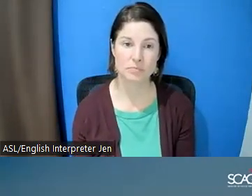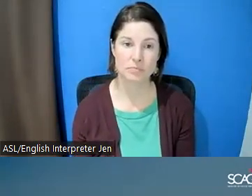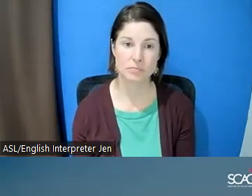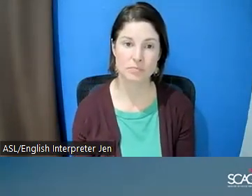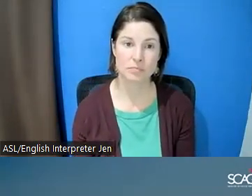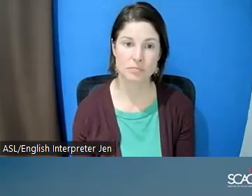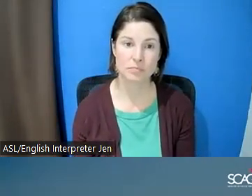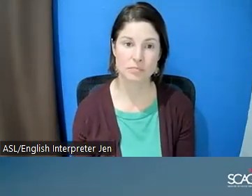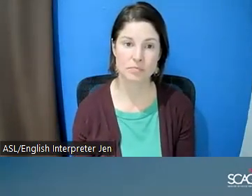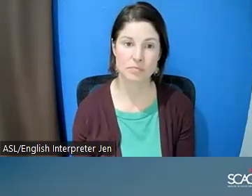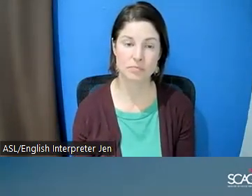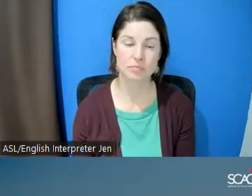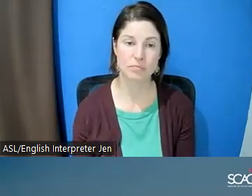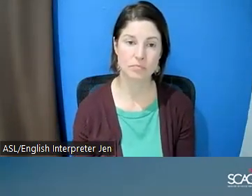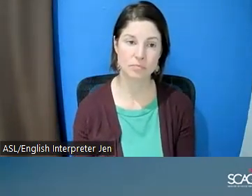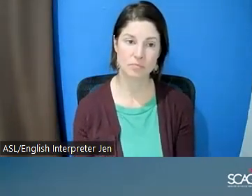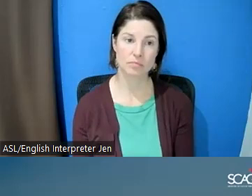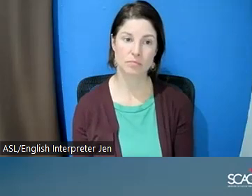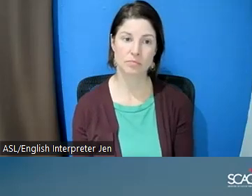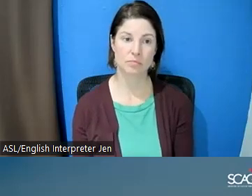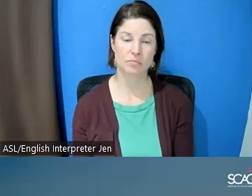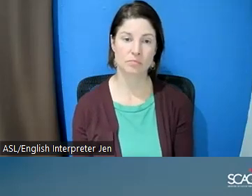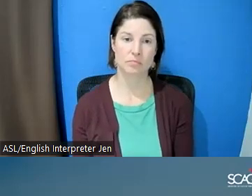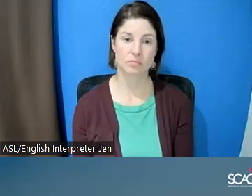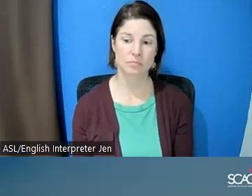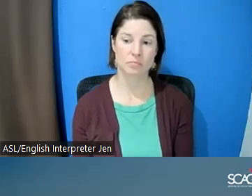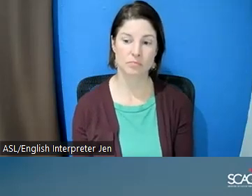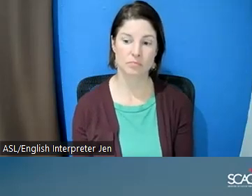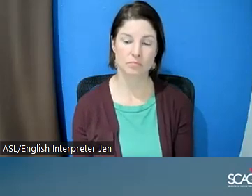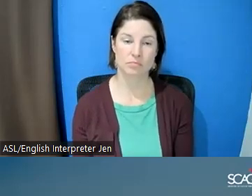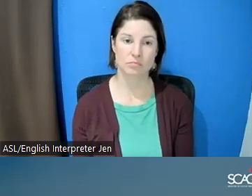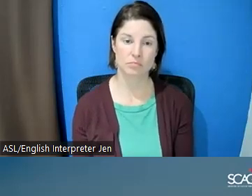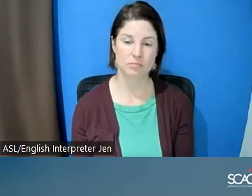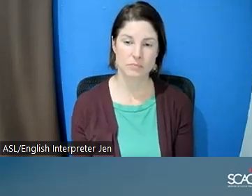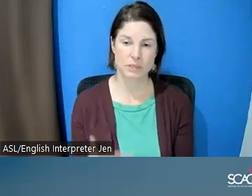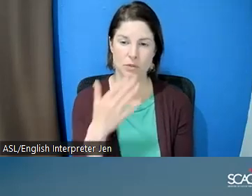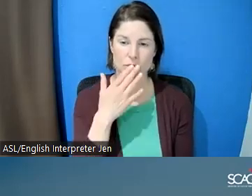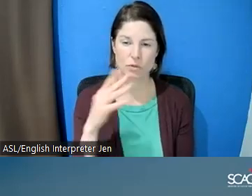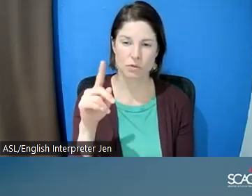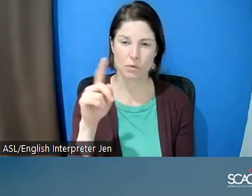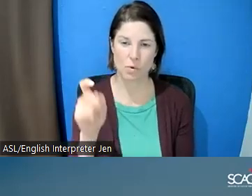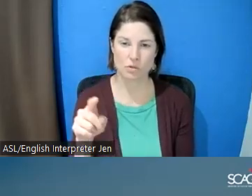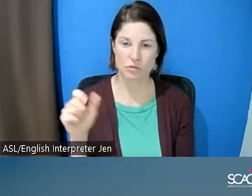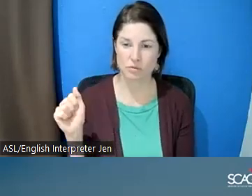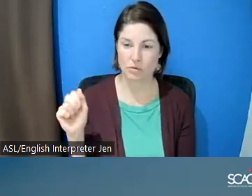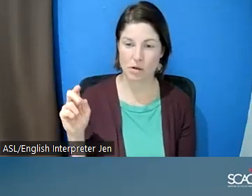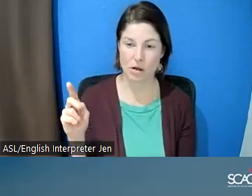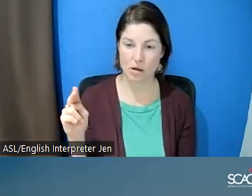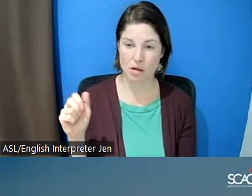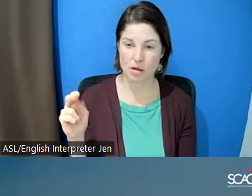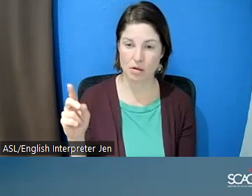That is a good question. I'm wondering if maybe Andres can speak to that question.